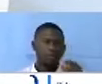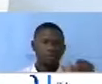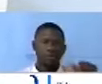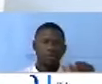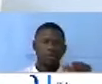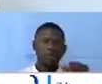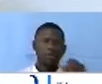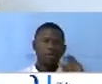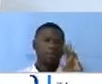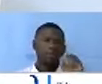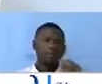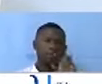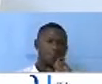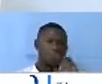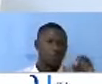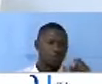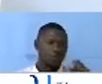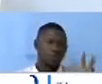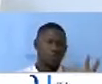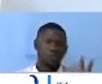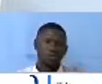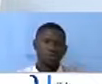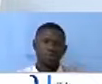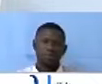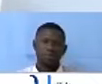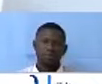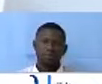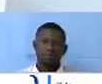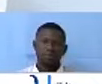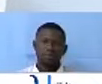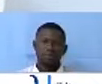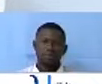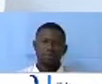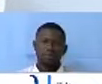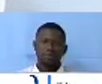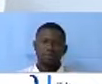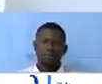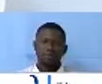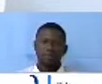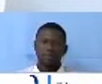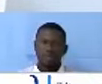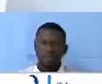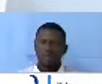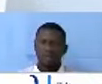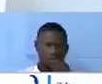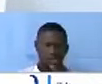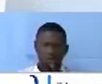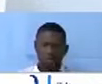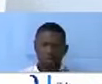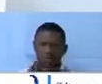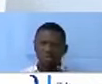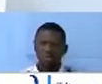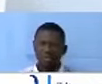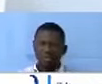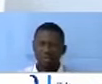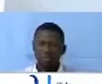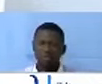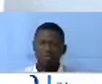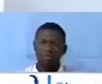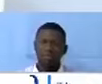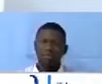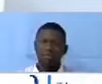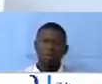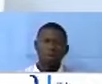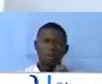Omar Dabo, Ibrahima Baro, Dumo Saho and Lalo Jaite? Yes. Why are you saying that they have no